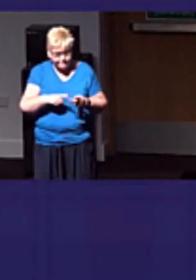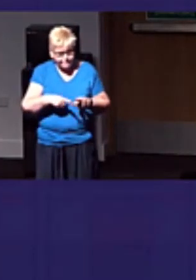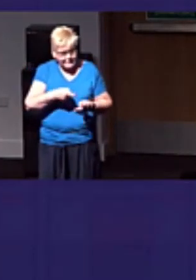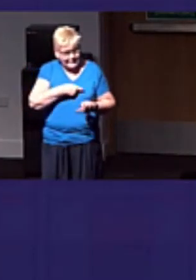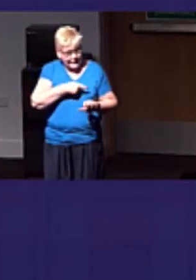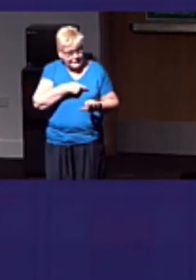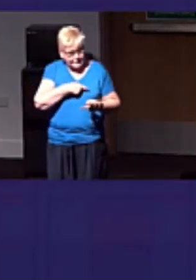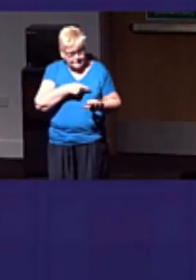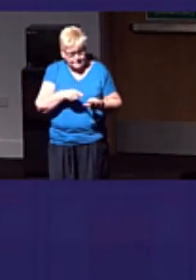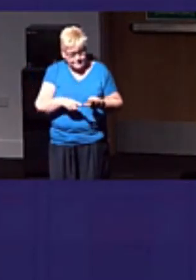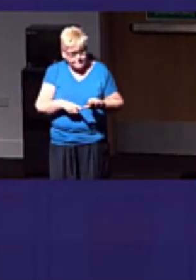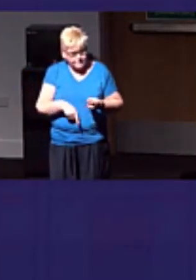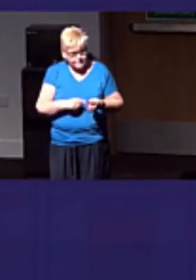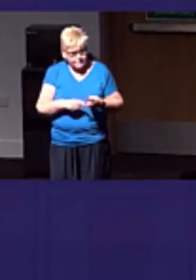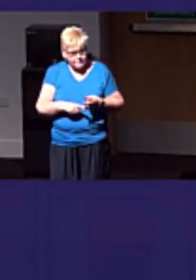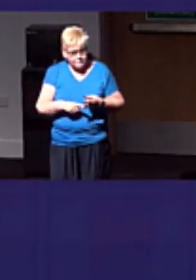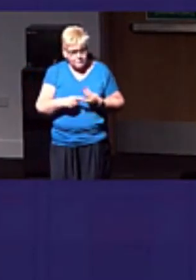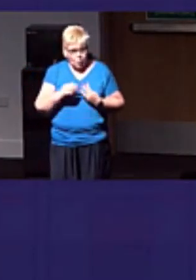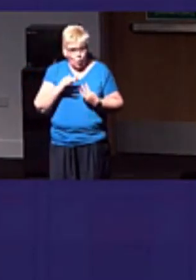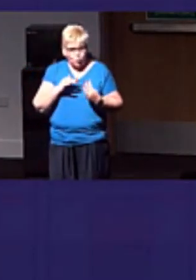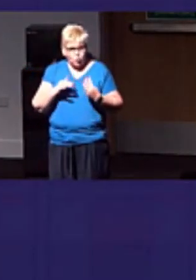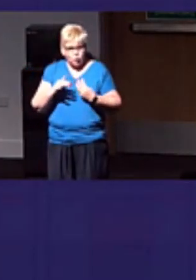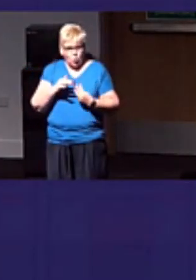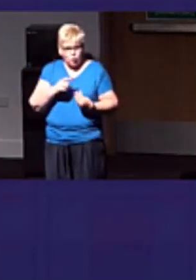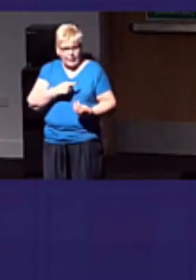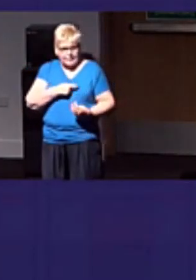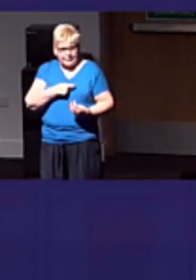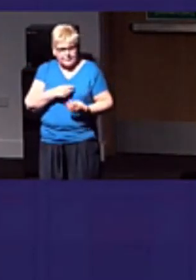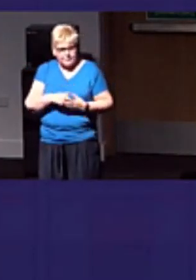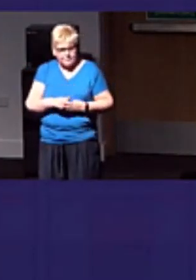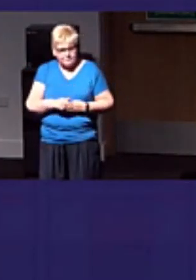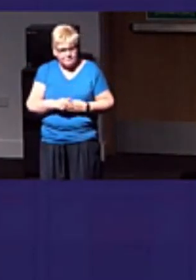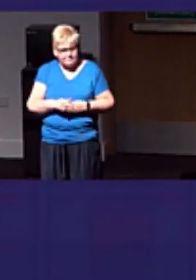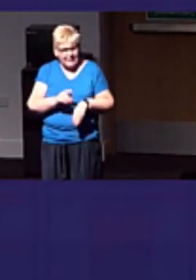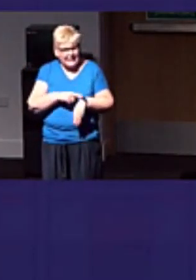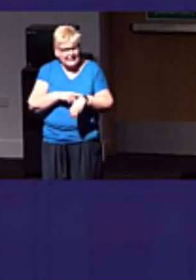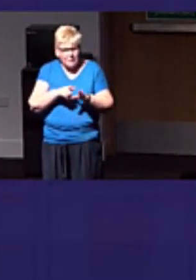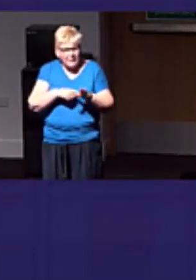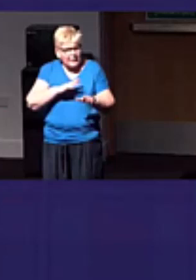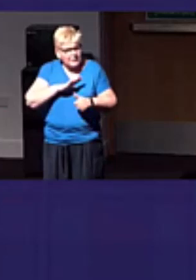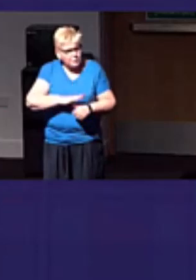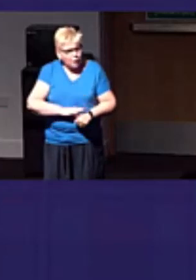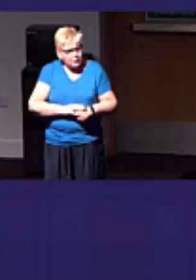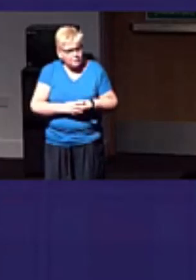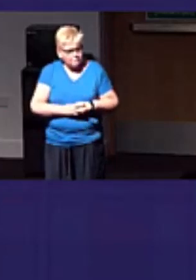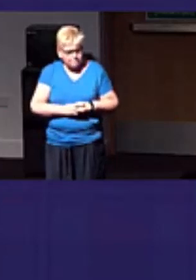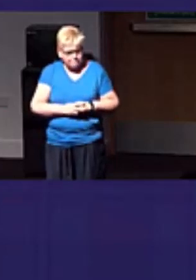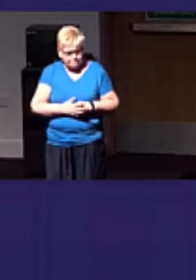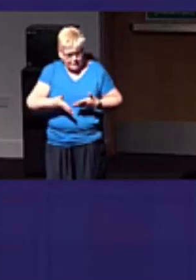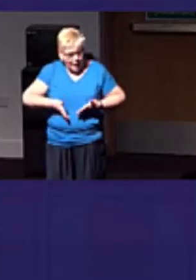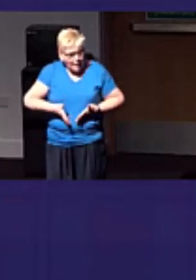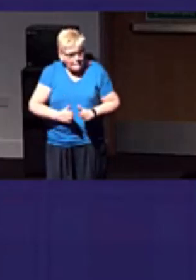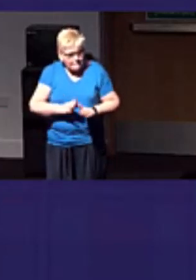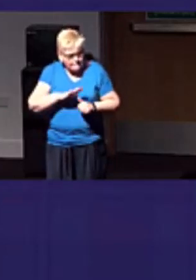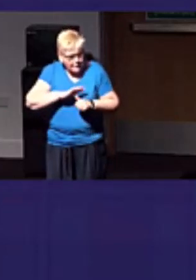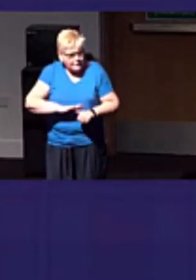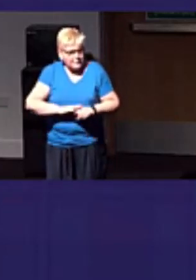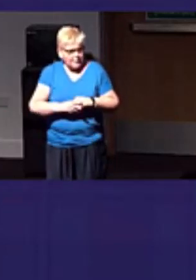anxiety, social anxiety, seasonal depression, postpartum depression,